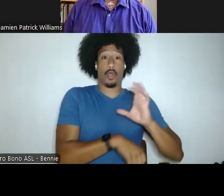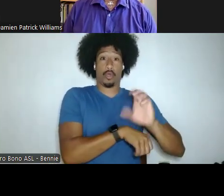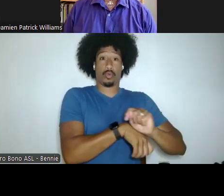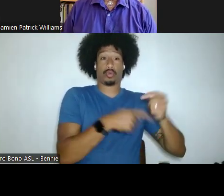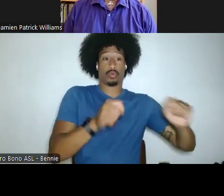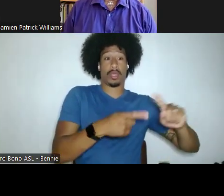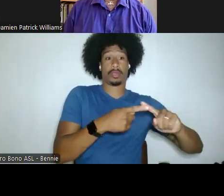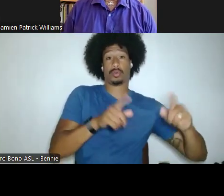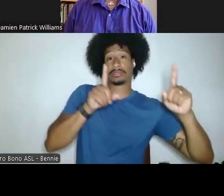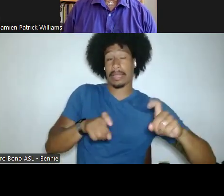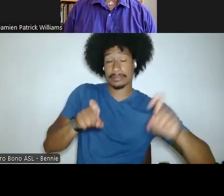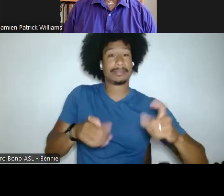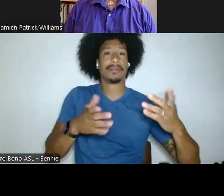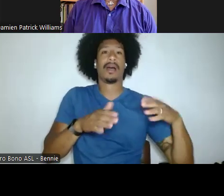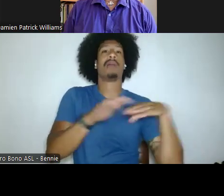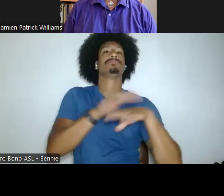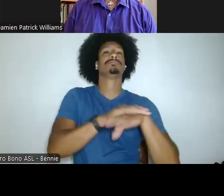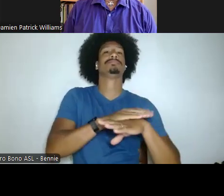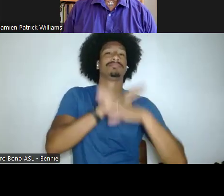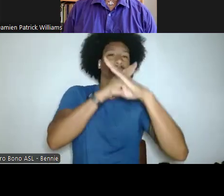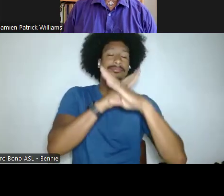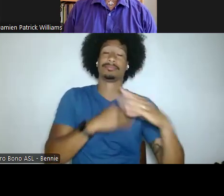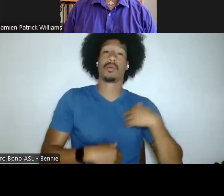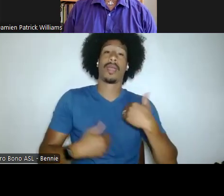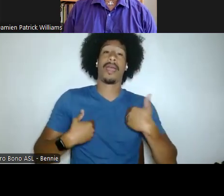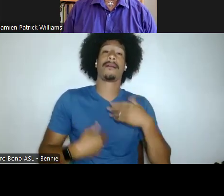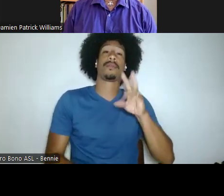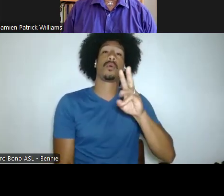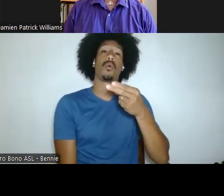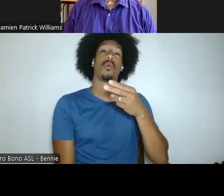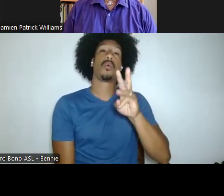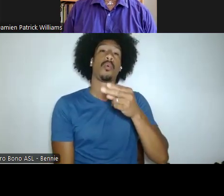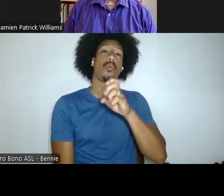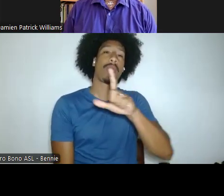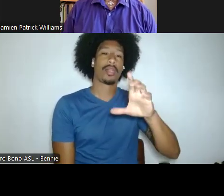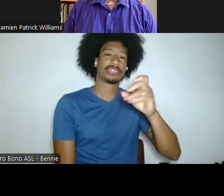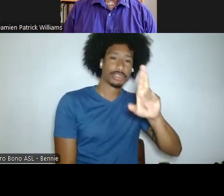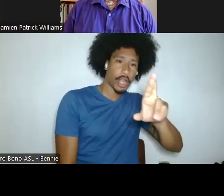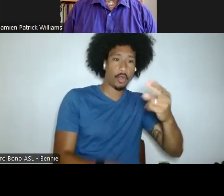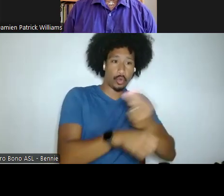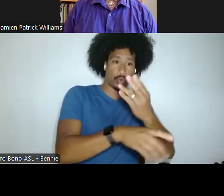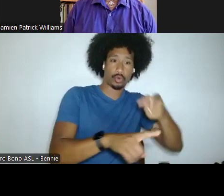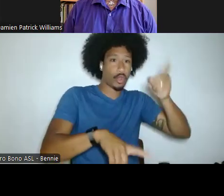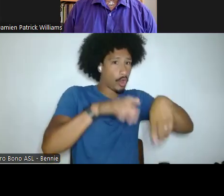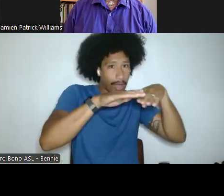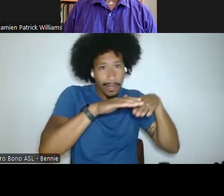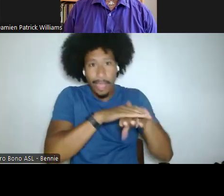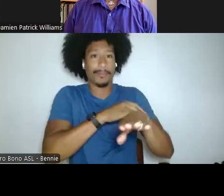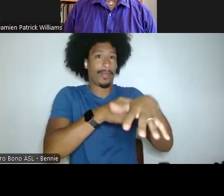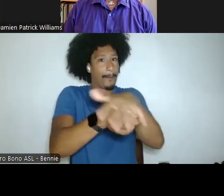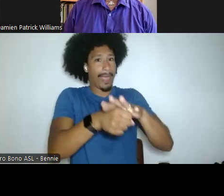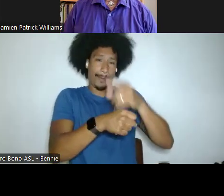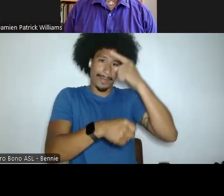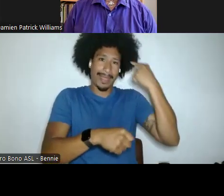Um, we have wheelchair users who could not get into the space because it was a raised platform. And during the